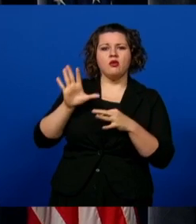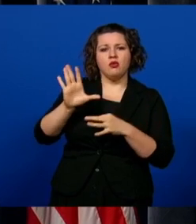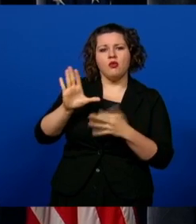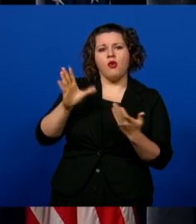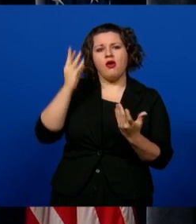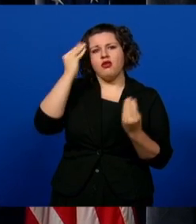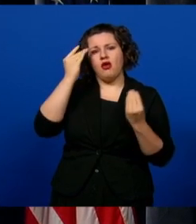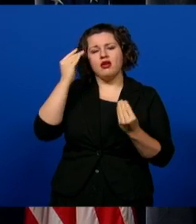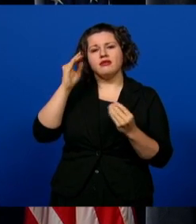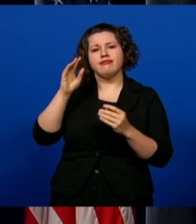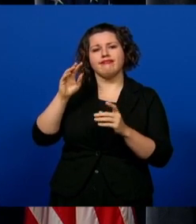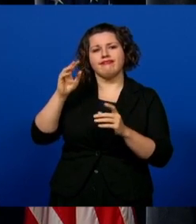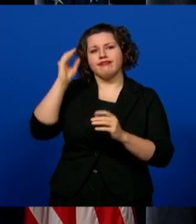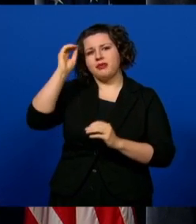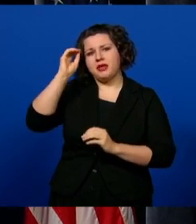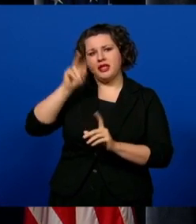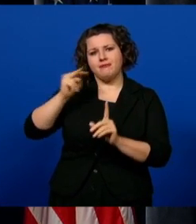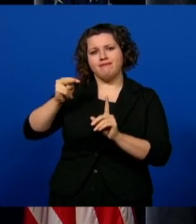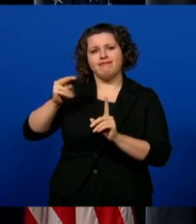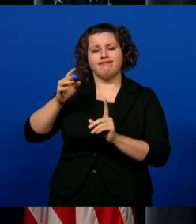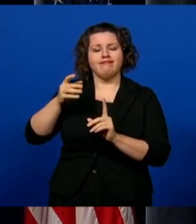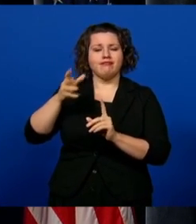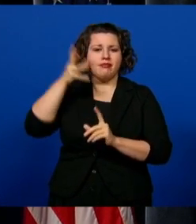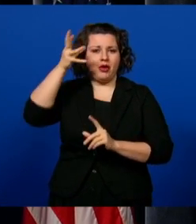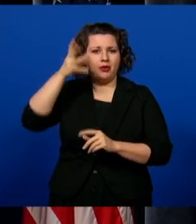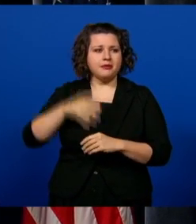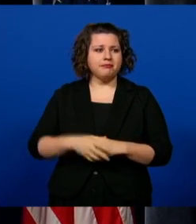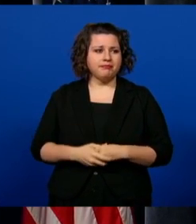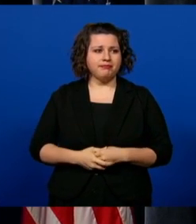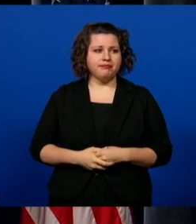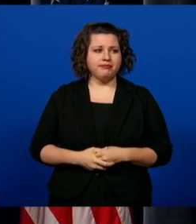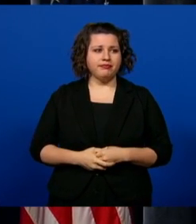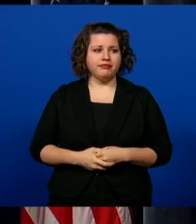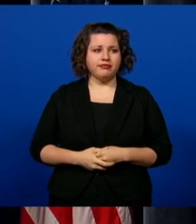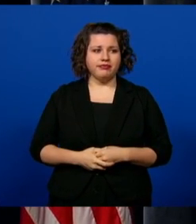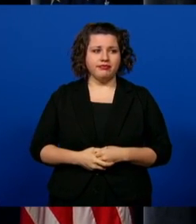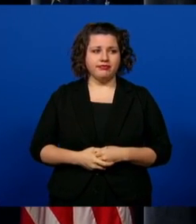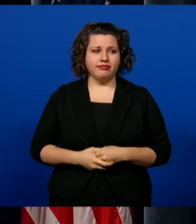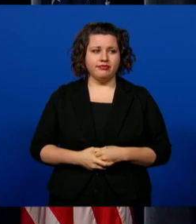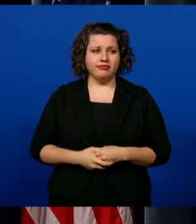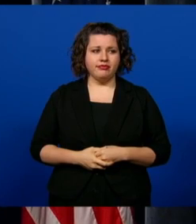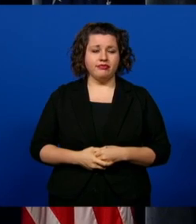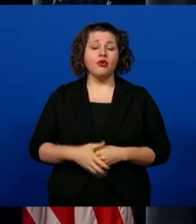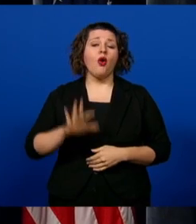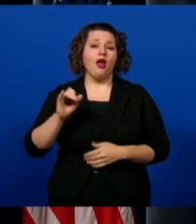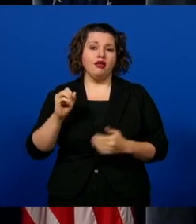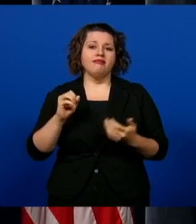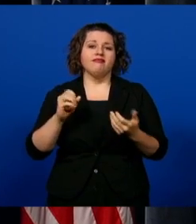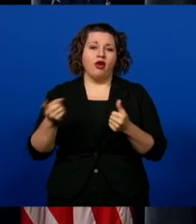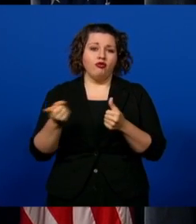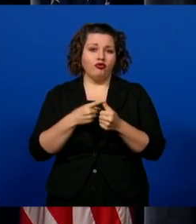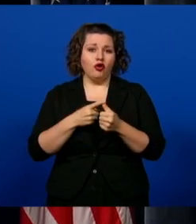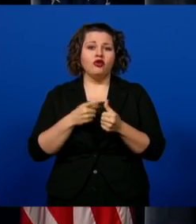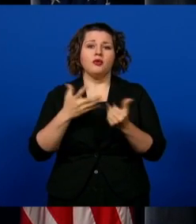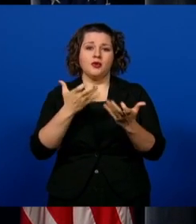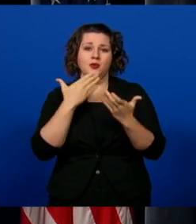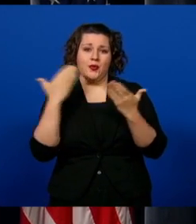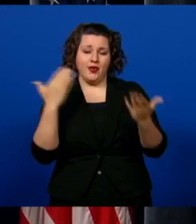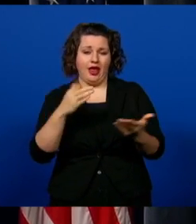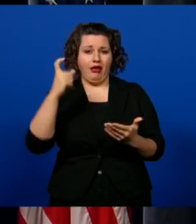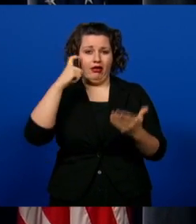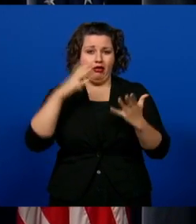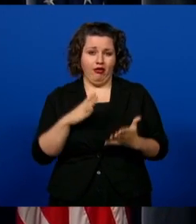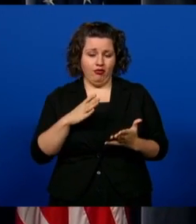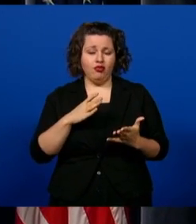from a parent's perspective. First off, I'd like to thank you, Governor